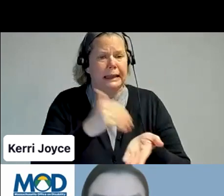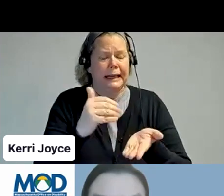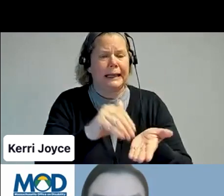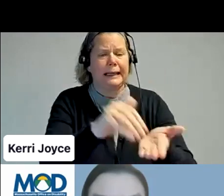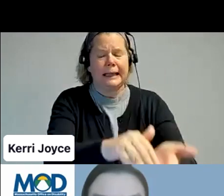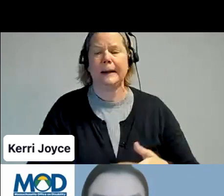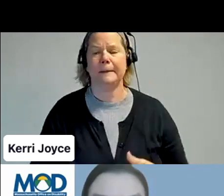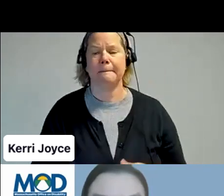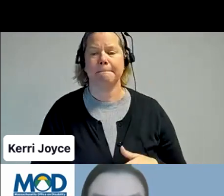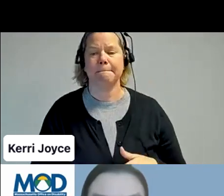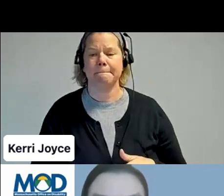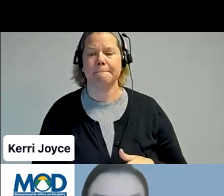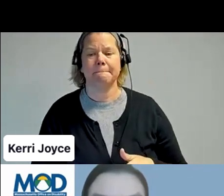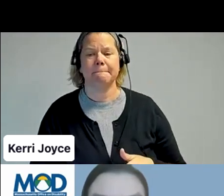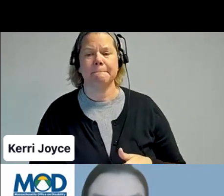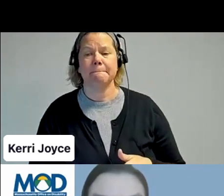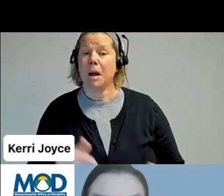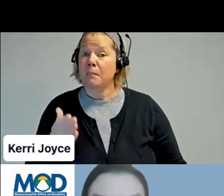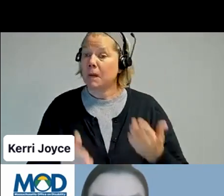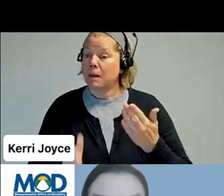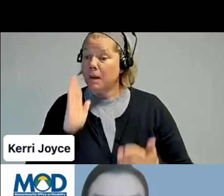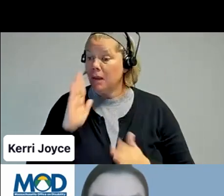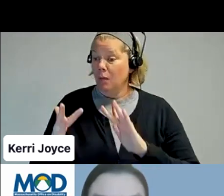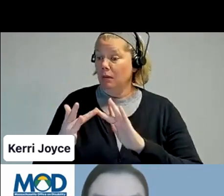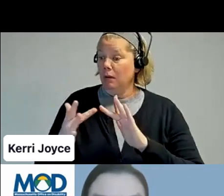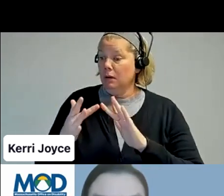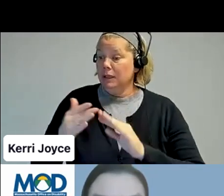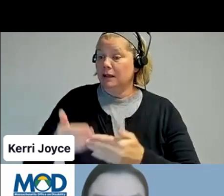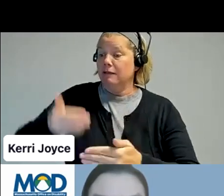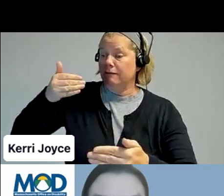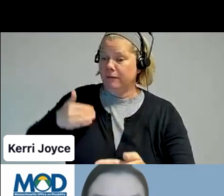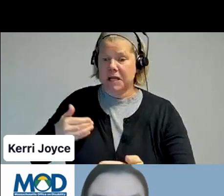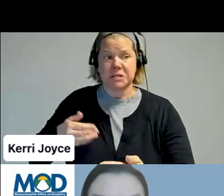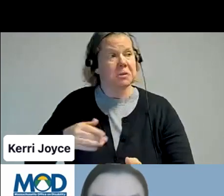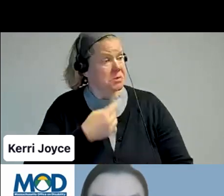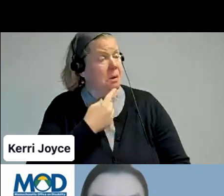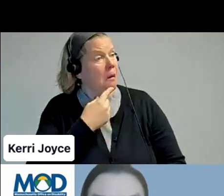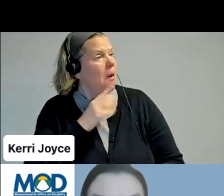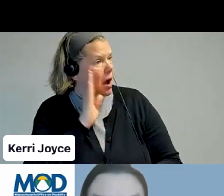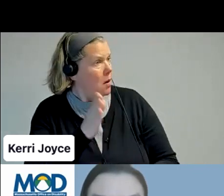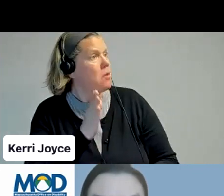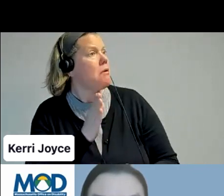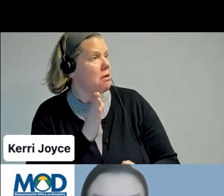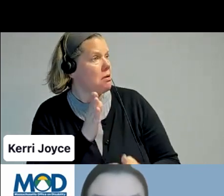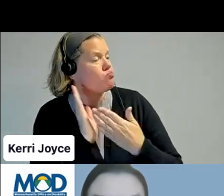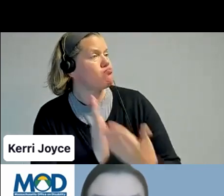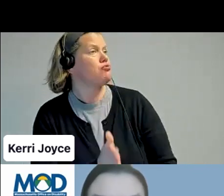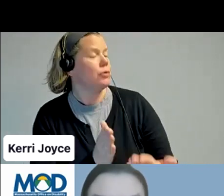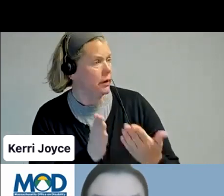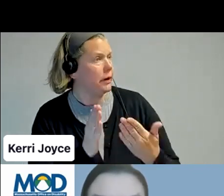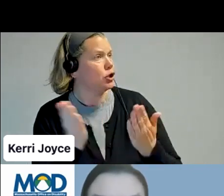find that they contact you in advance to let you know of their intention to bring a service animal. So for example, if they